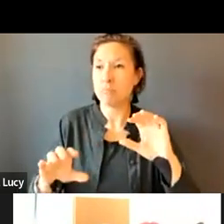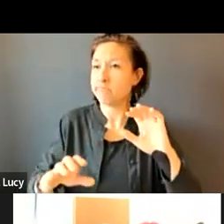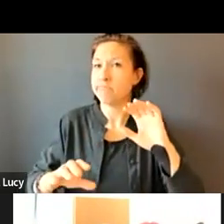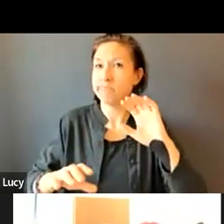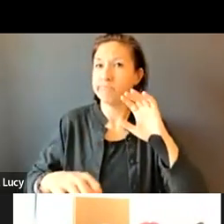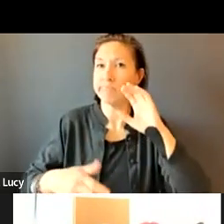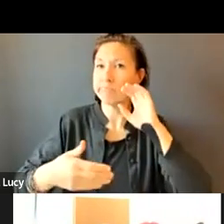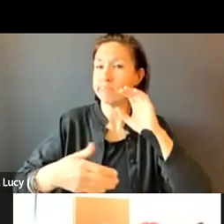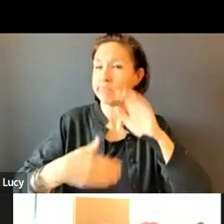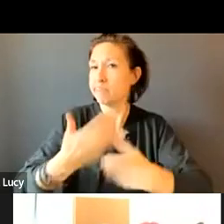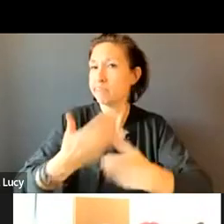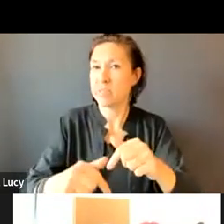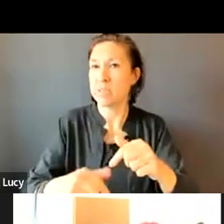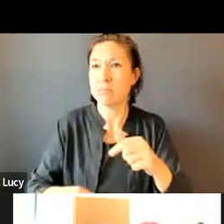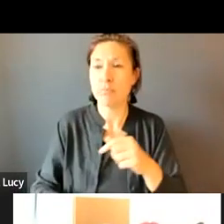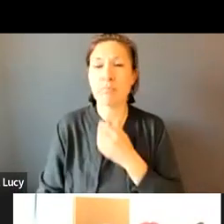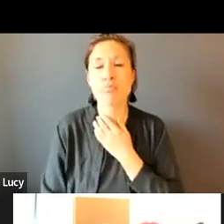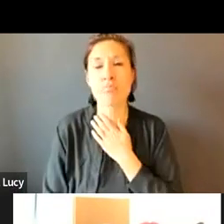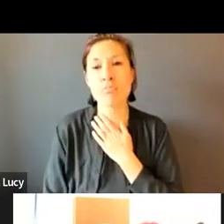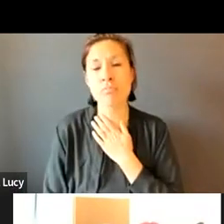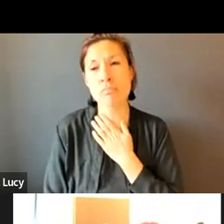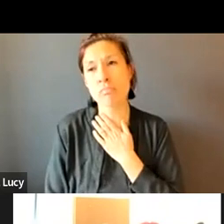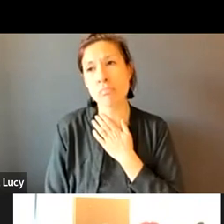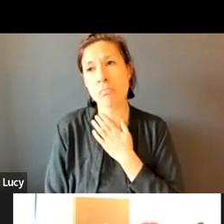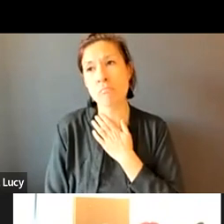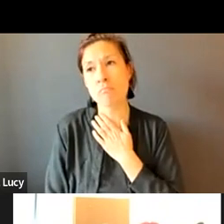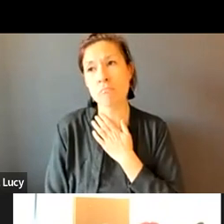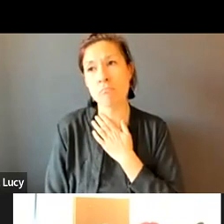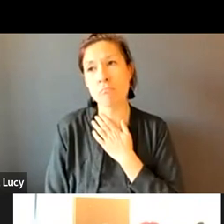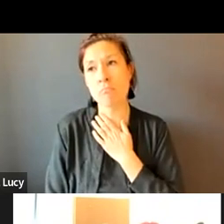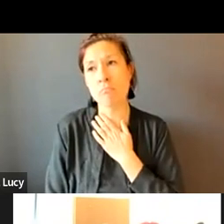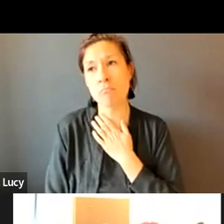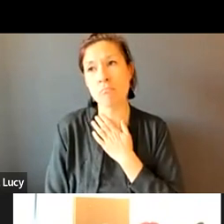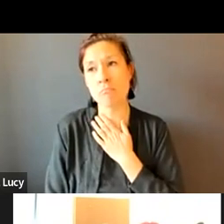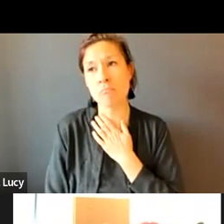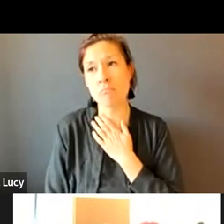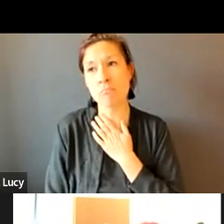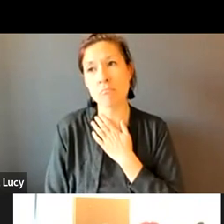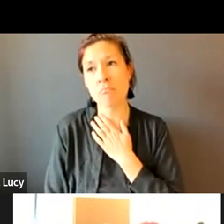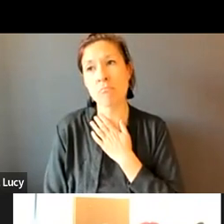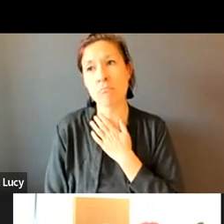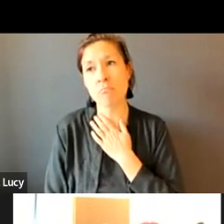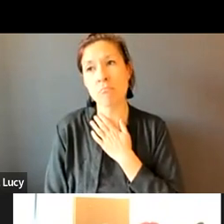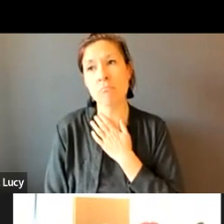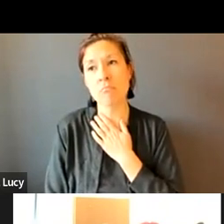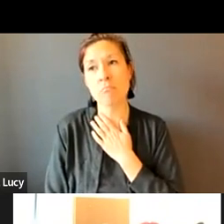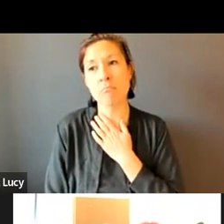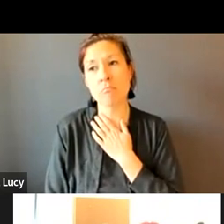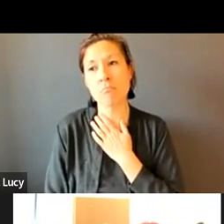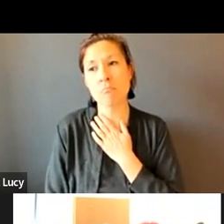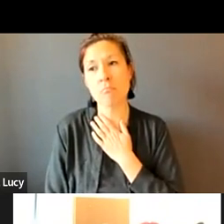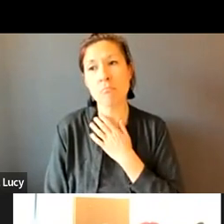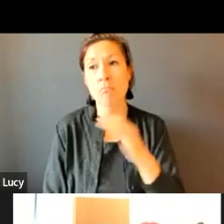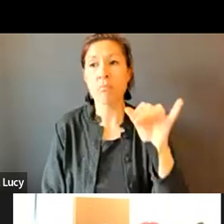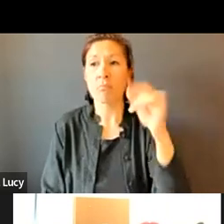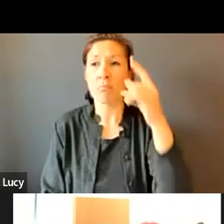on the community side you know that um one of the things we've sort of seen from at least from the beginning of the year was uh the